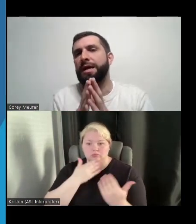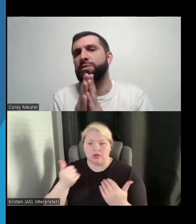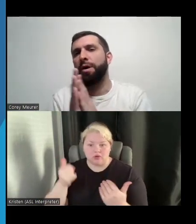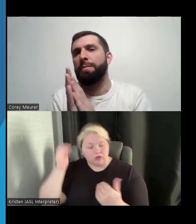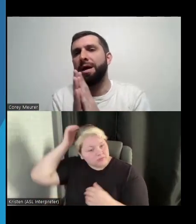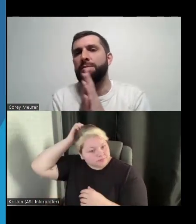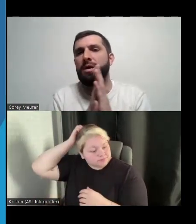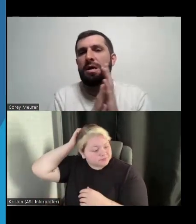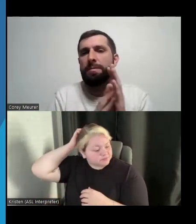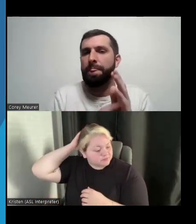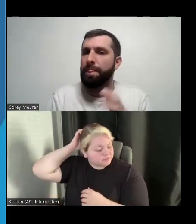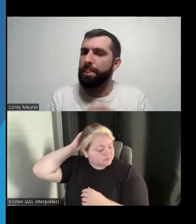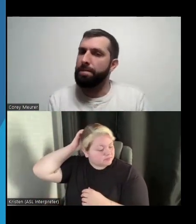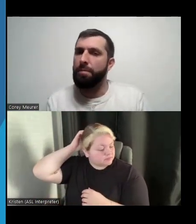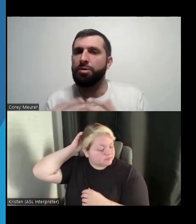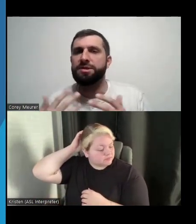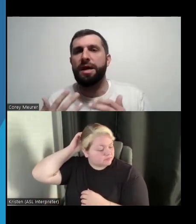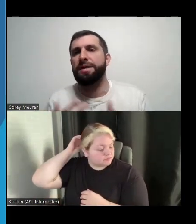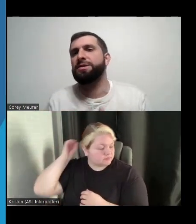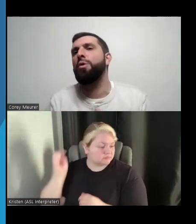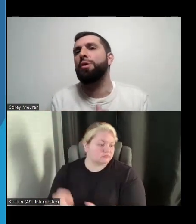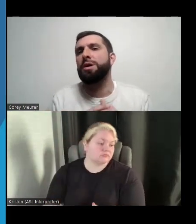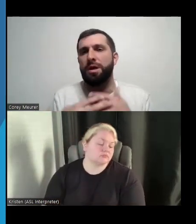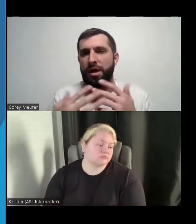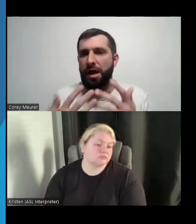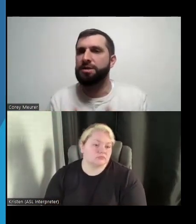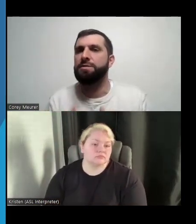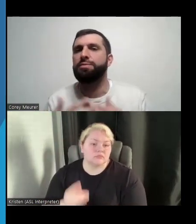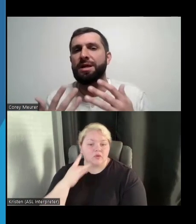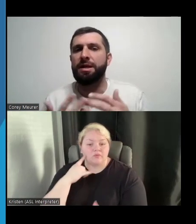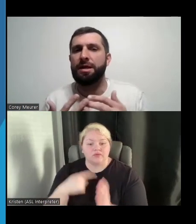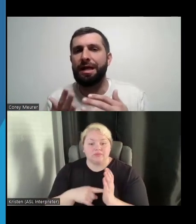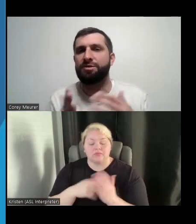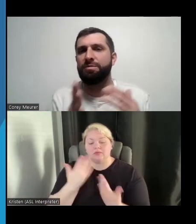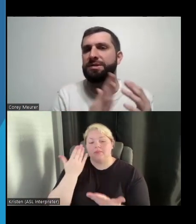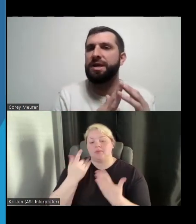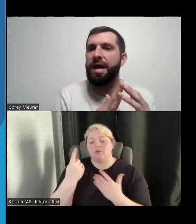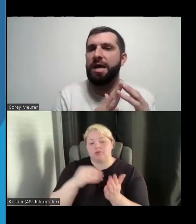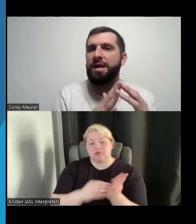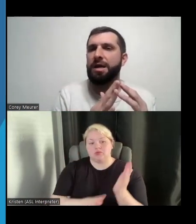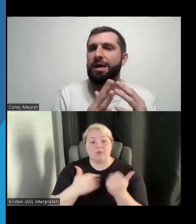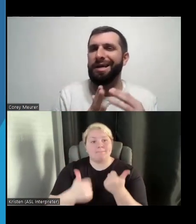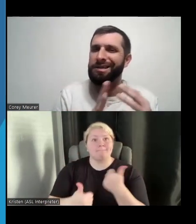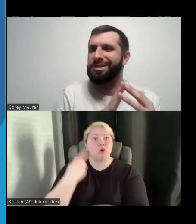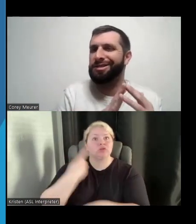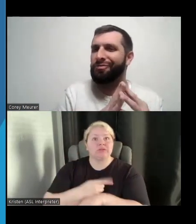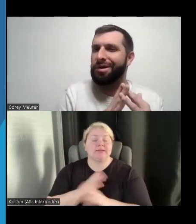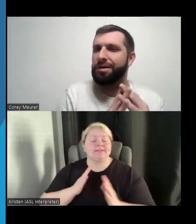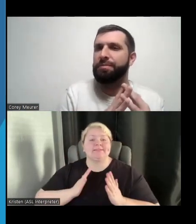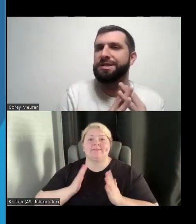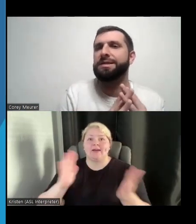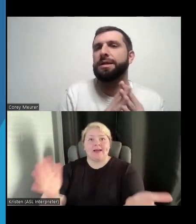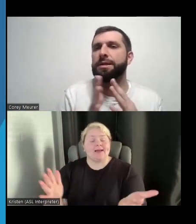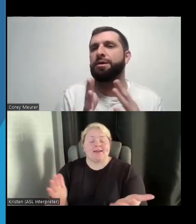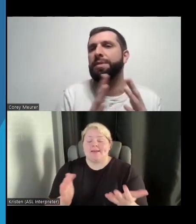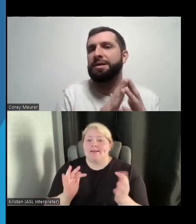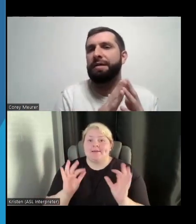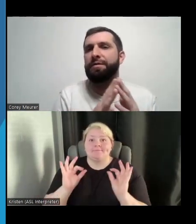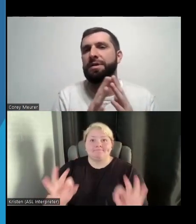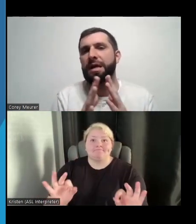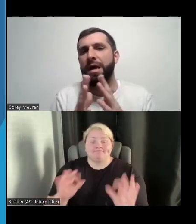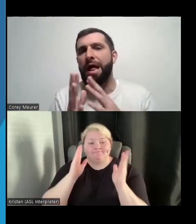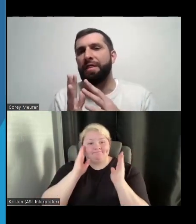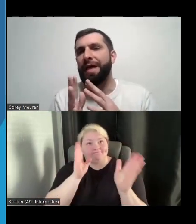those days where maybe most days Corey can engage and present in the classroom, but today he's just really presenting a little